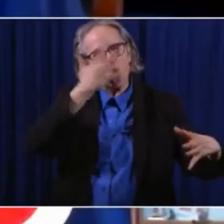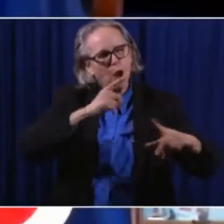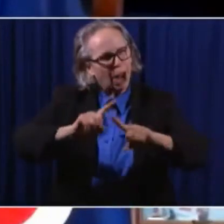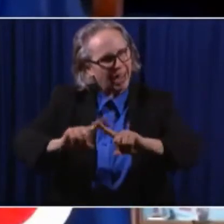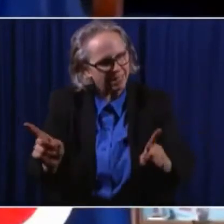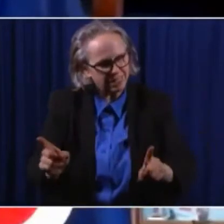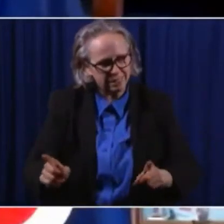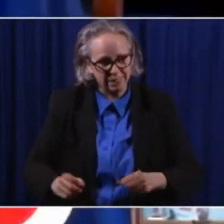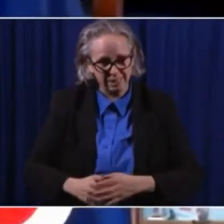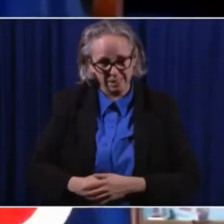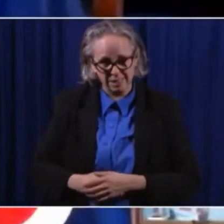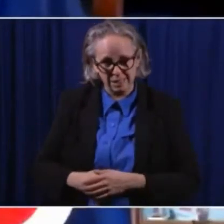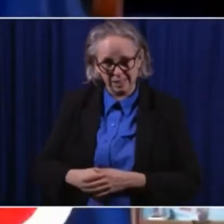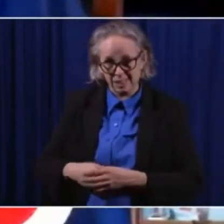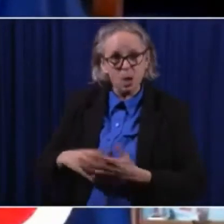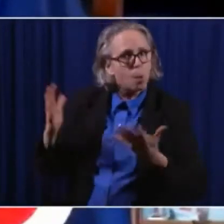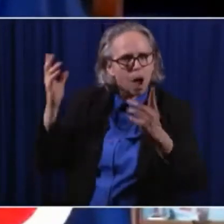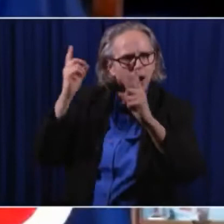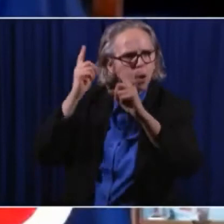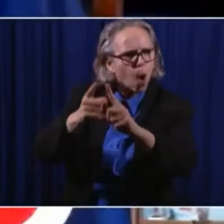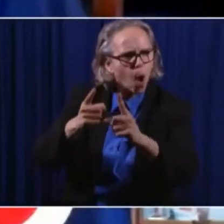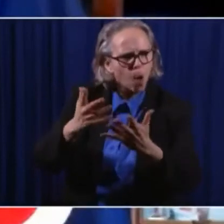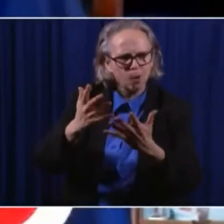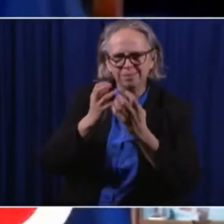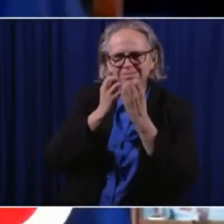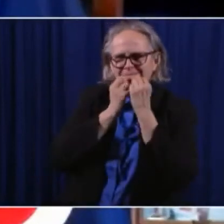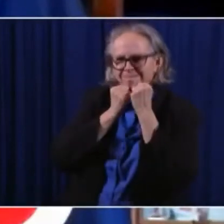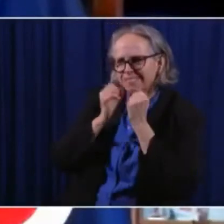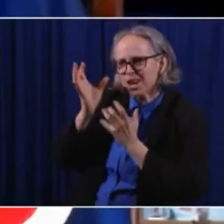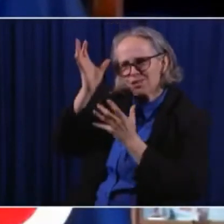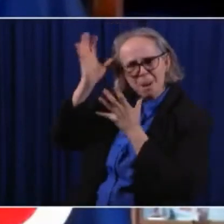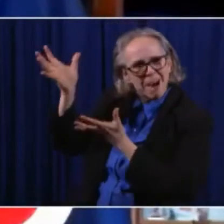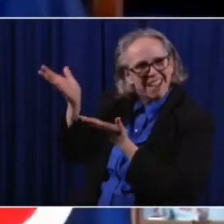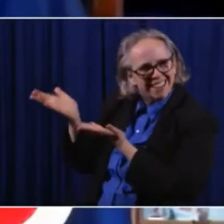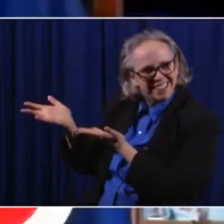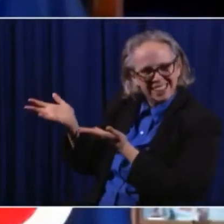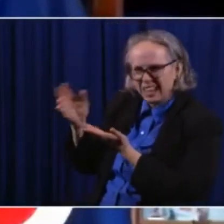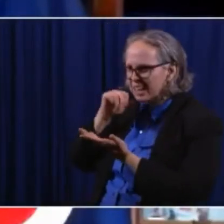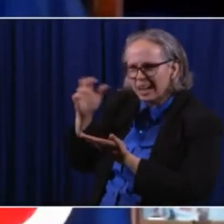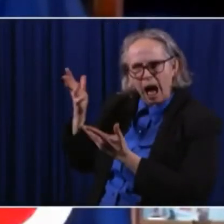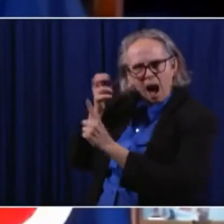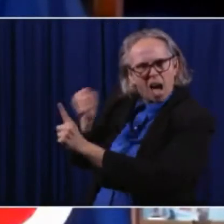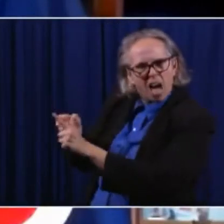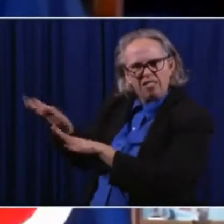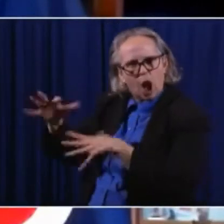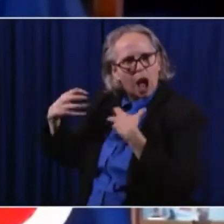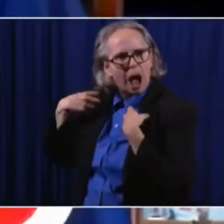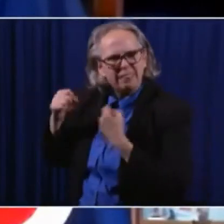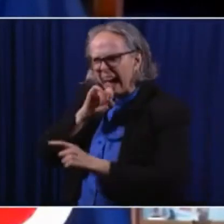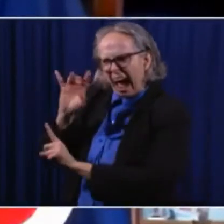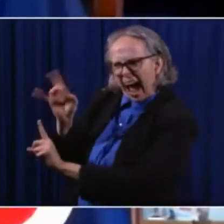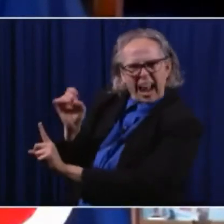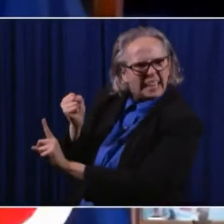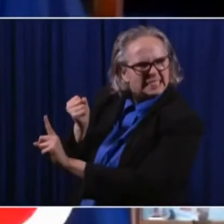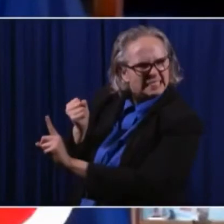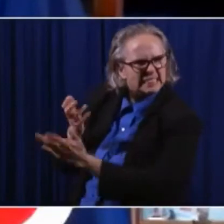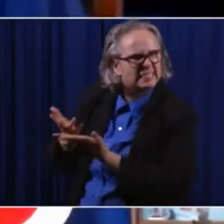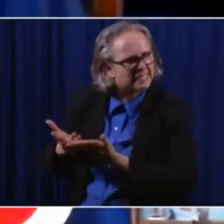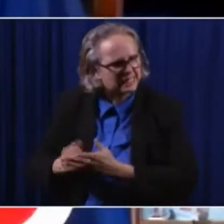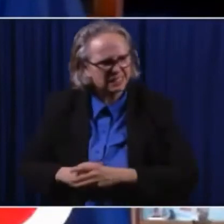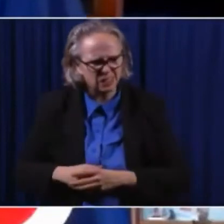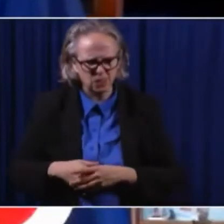virus or be exposed to the virus. And no, it won't be a Thanksgiving as usual, but with the right attitude, it will be a